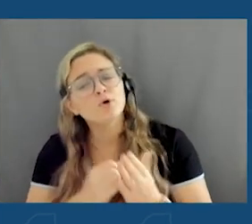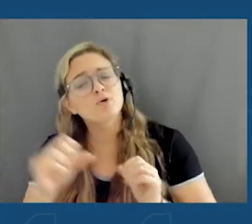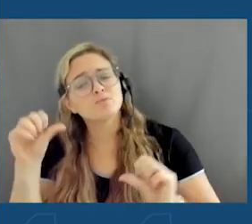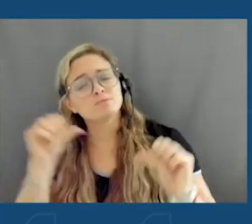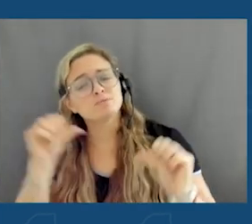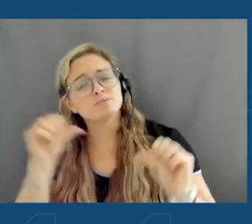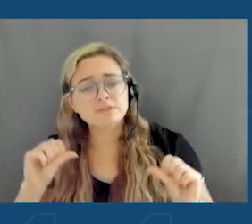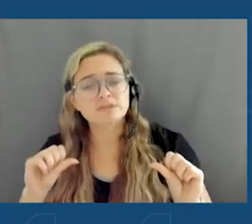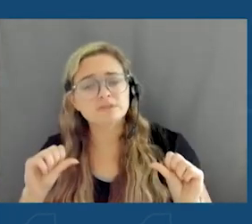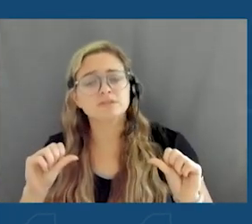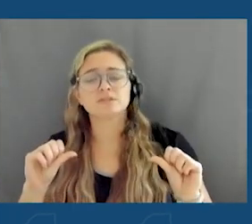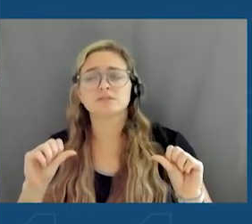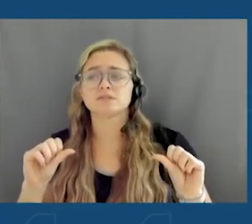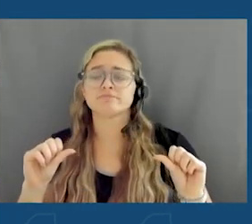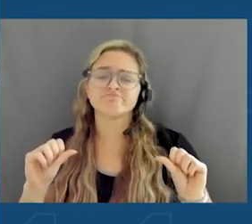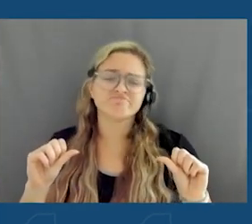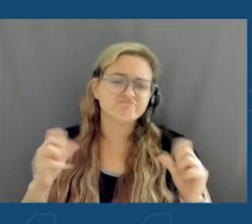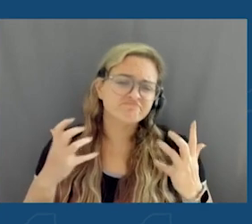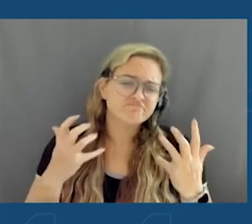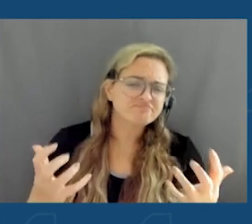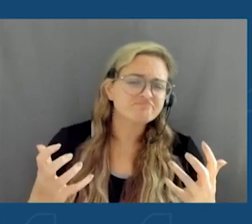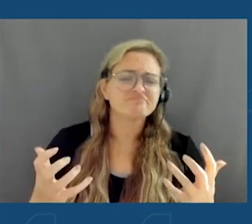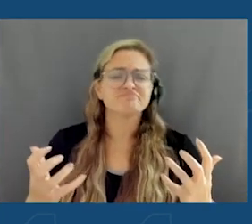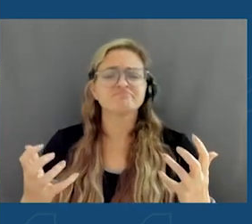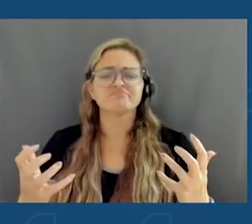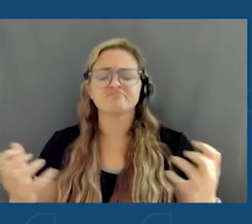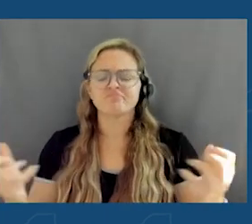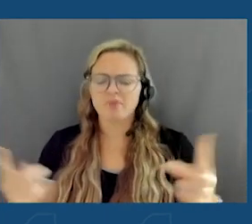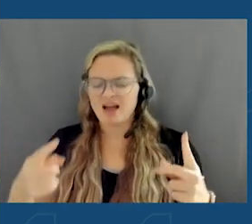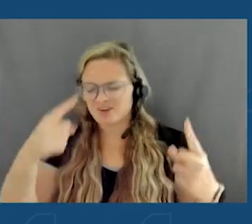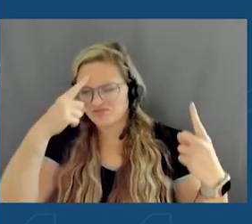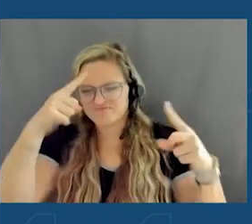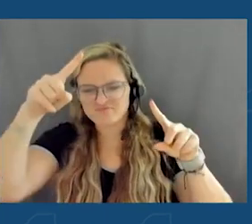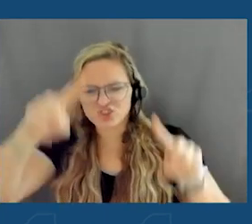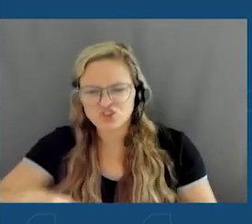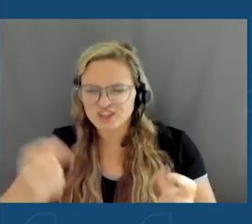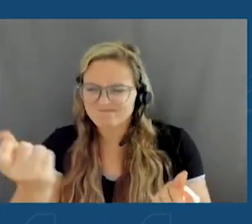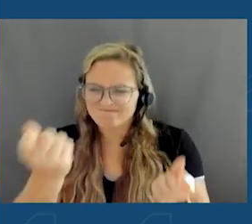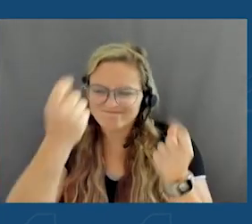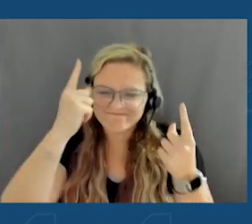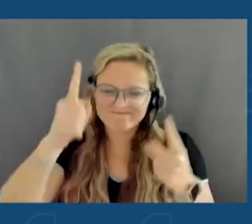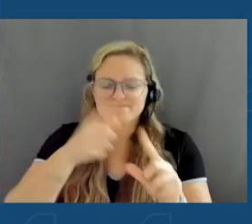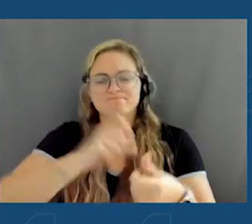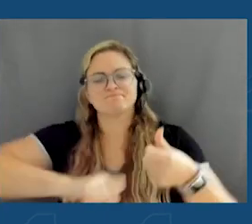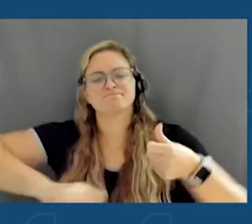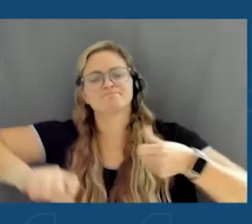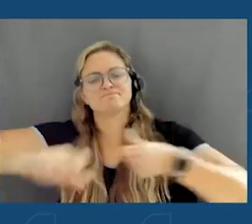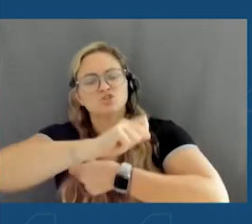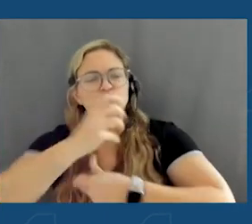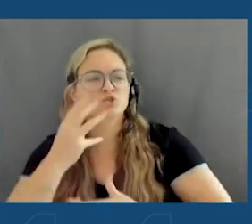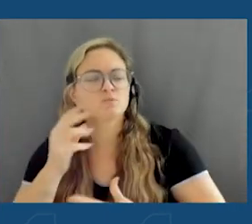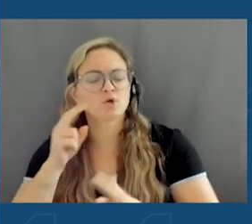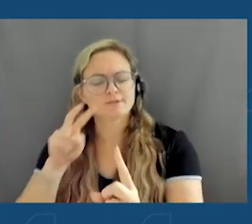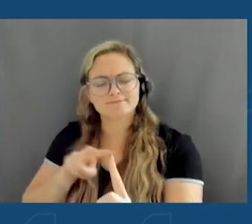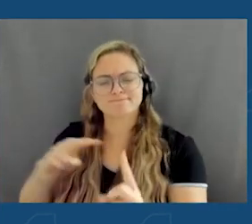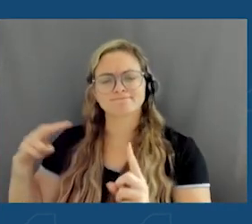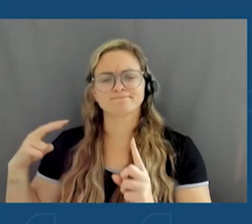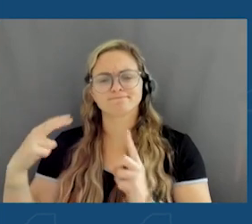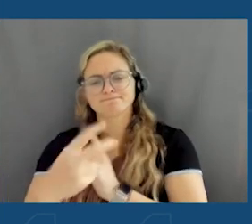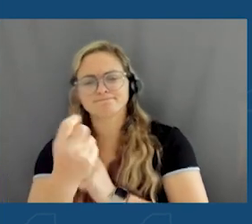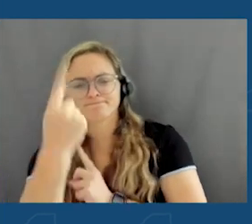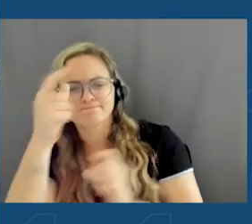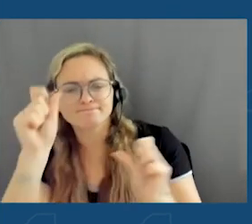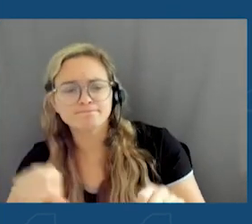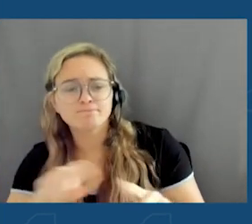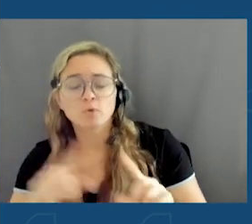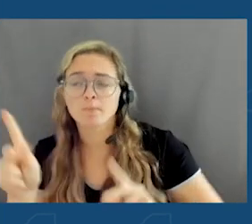performances, plays can bring us back to this common ground, to deepen the understanding of each other's experiences. The people you heard here today,